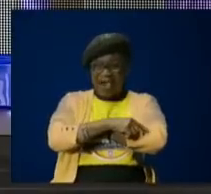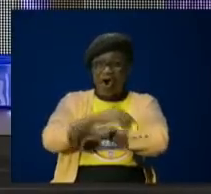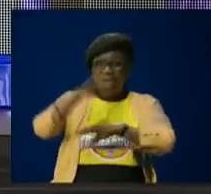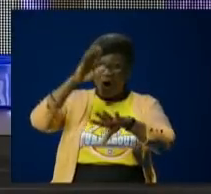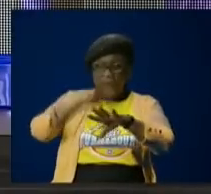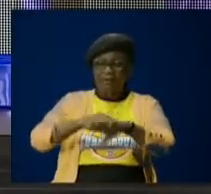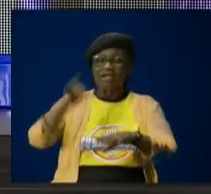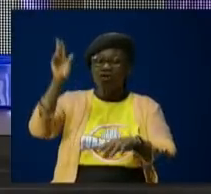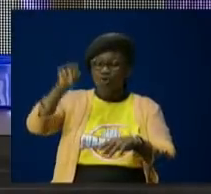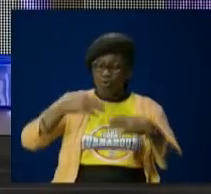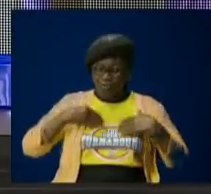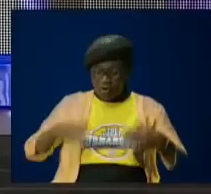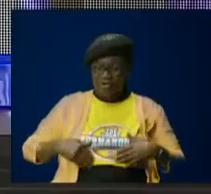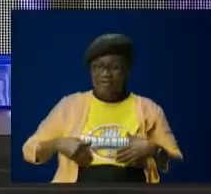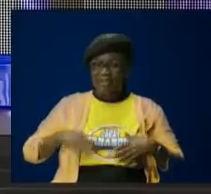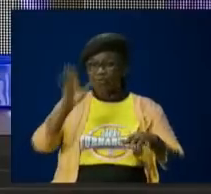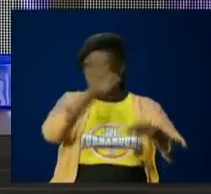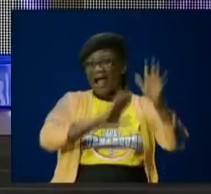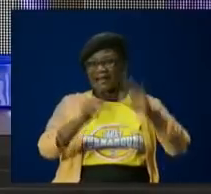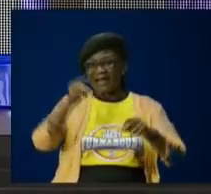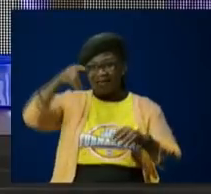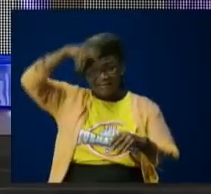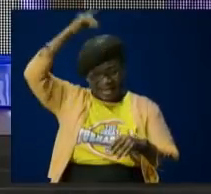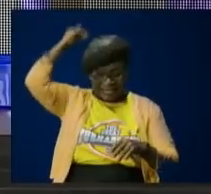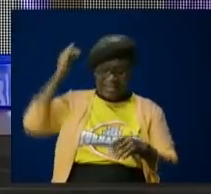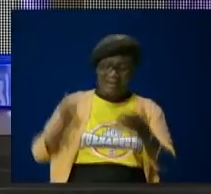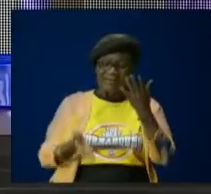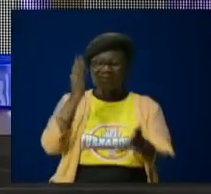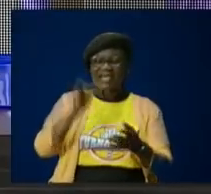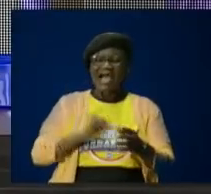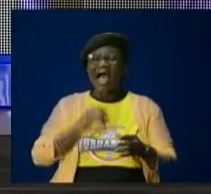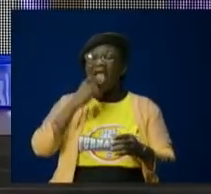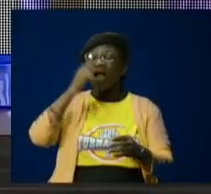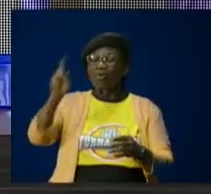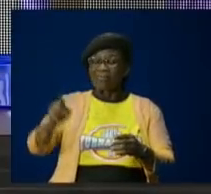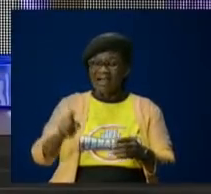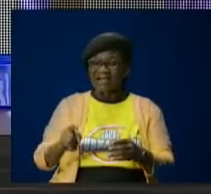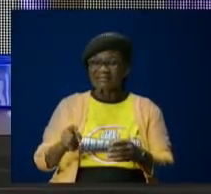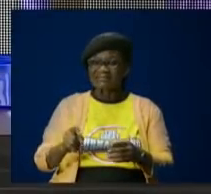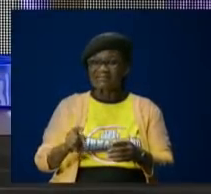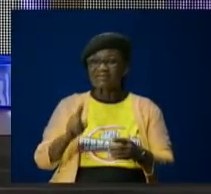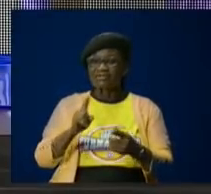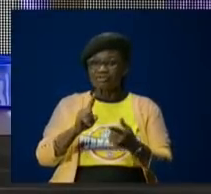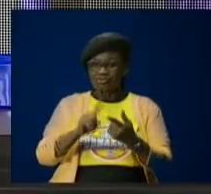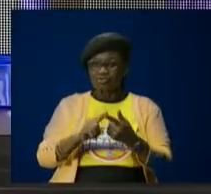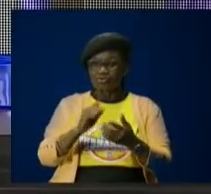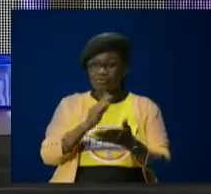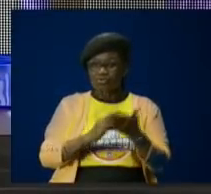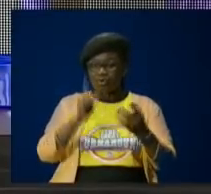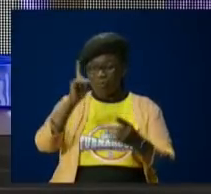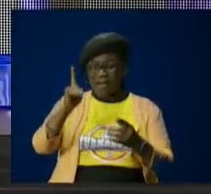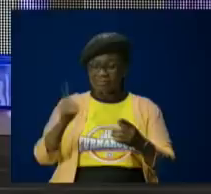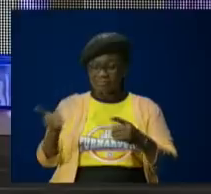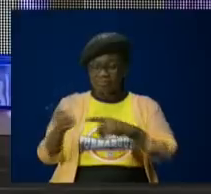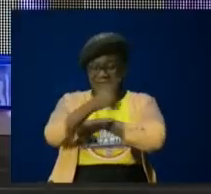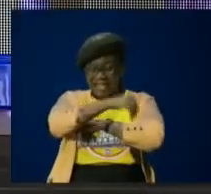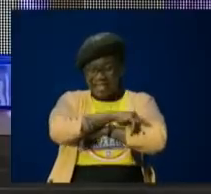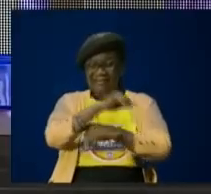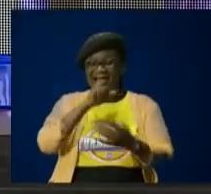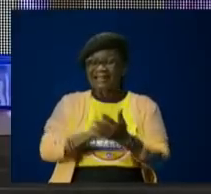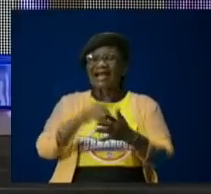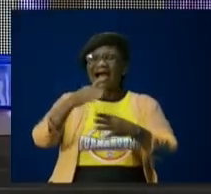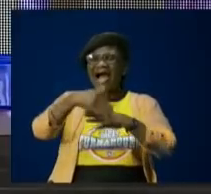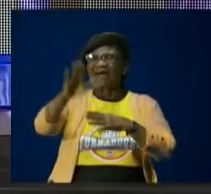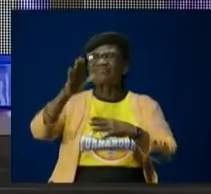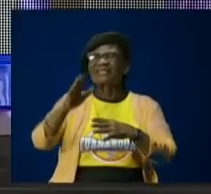May I decree to someone today that after today's service, no